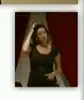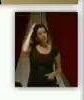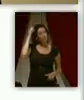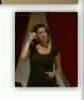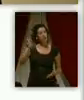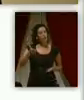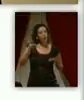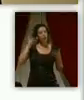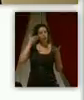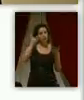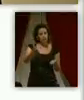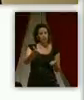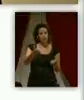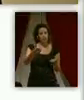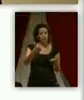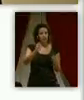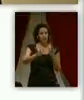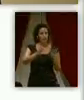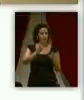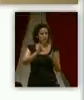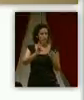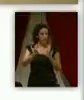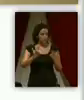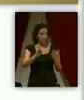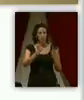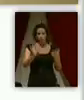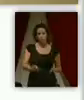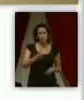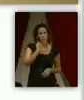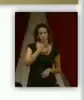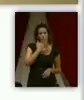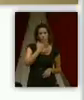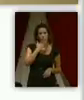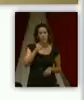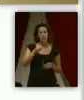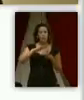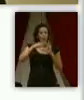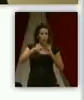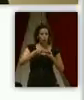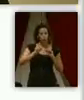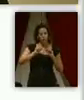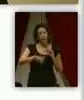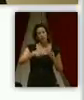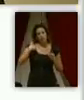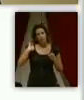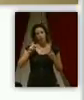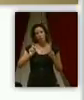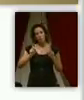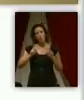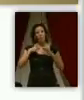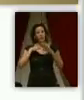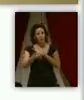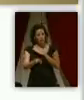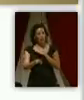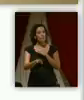people. Do you remember the assistive touch in Apple before the iOS 7? If you